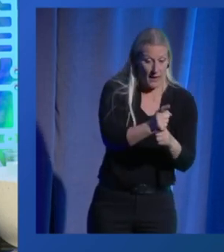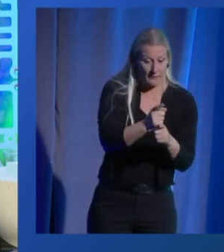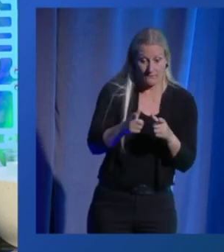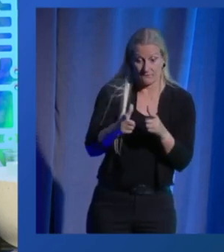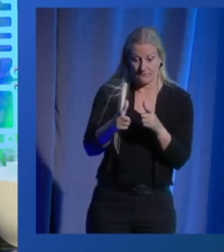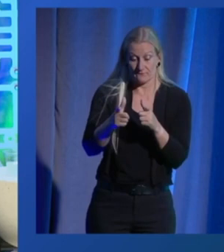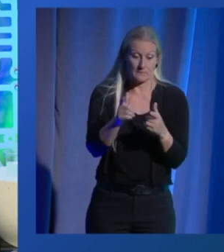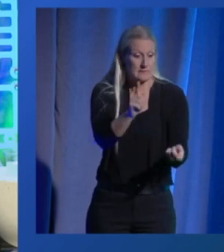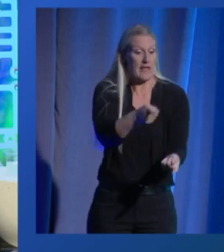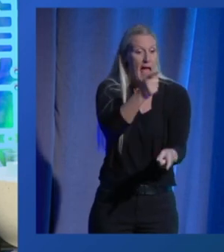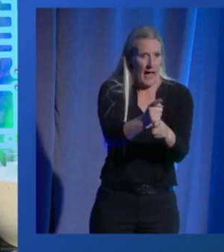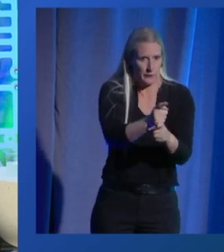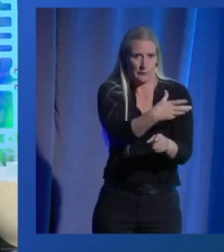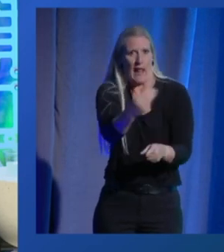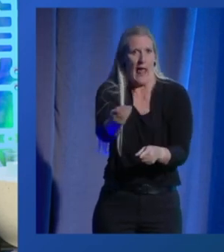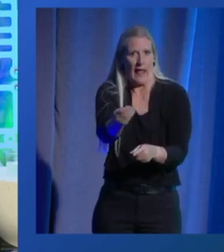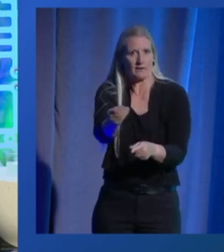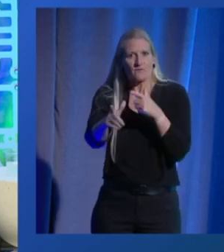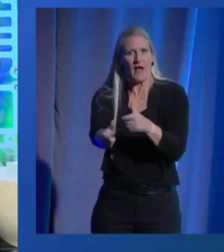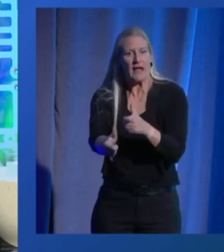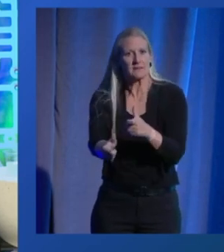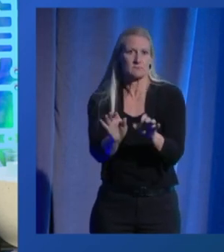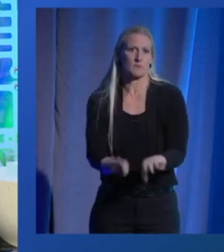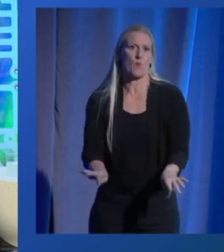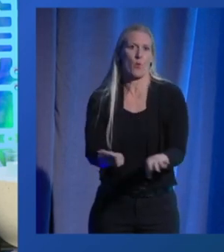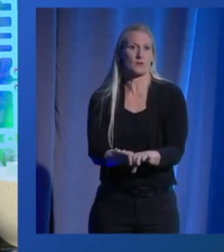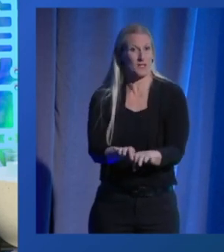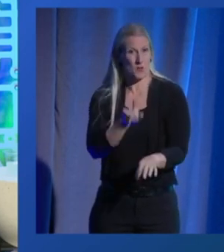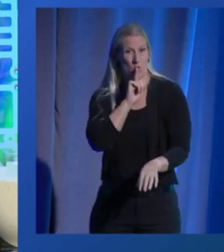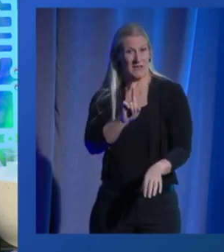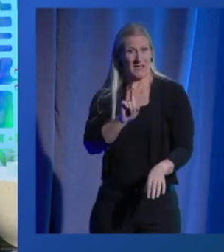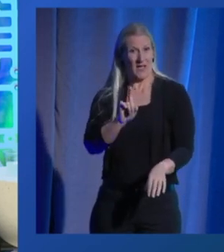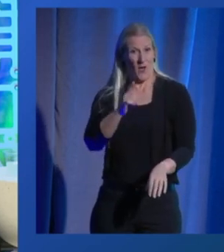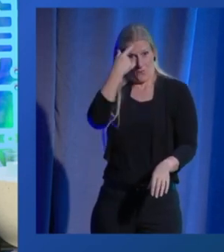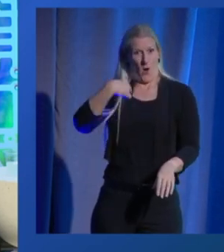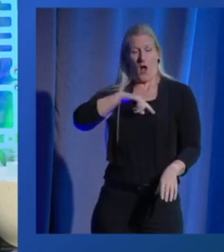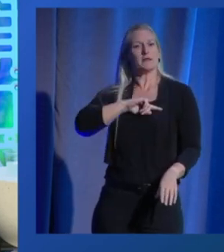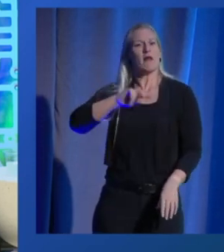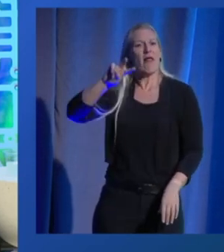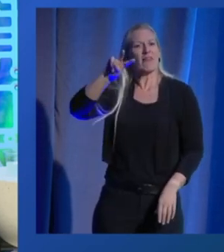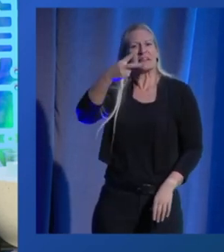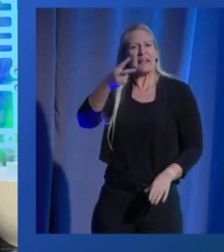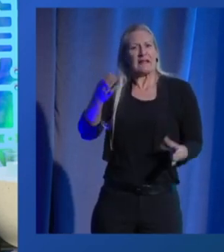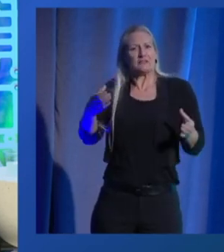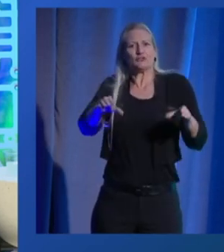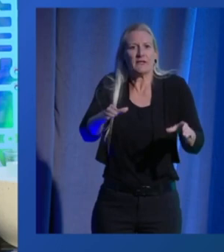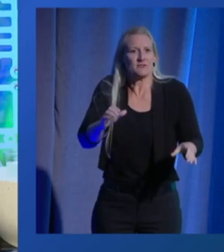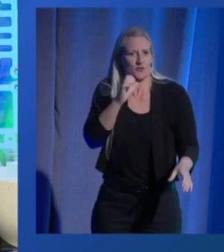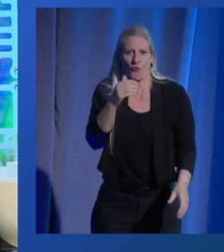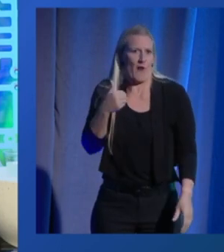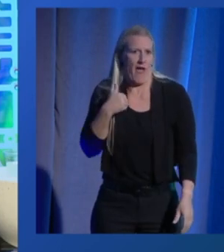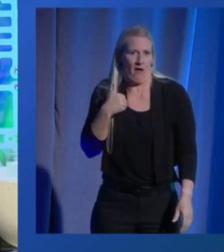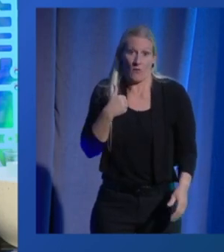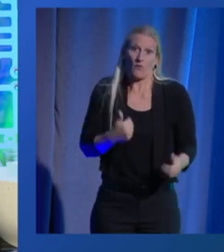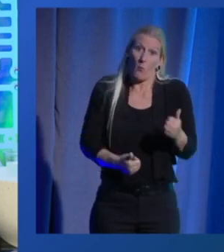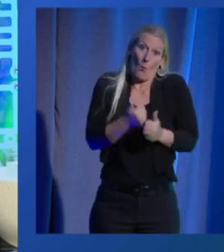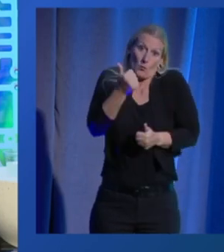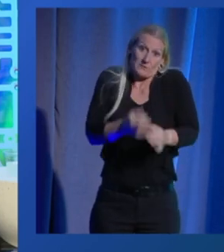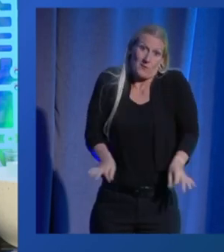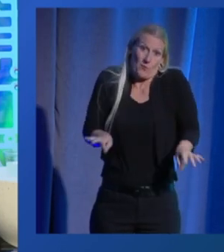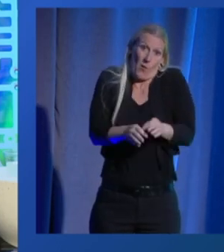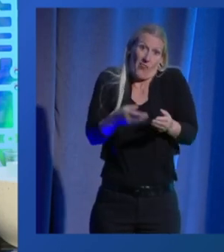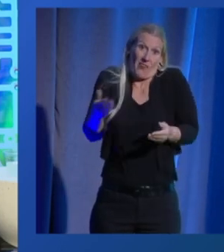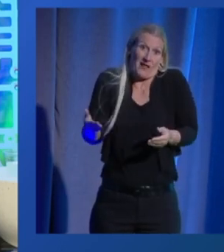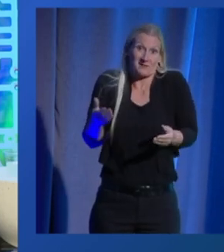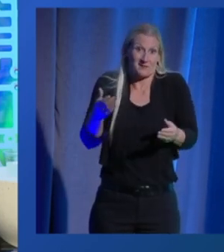um I guess our biggest risk is we don't get a second chance at many of the most important things that occur in our world and with